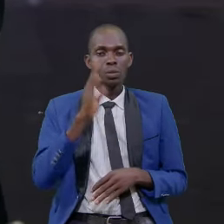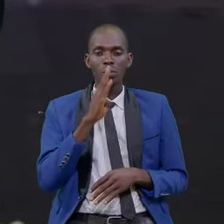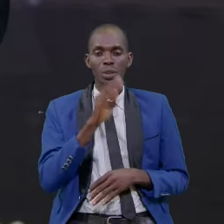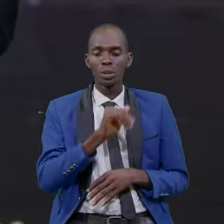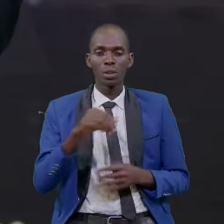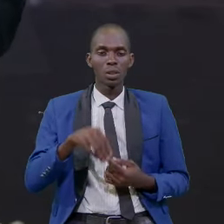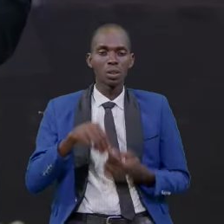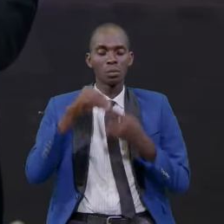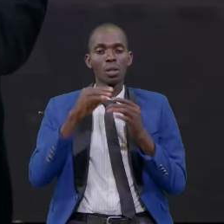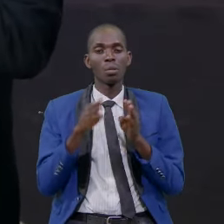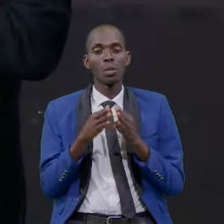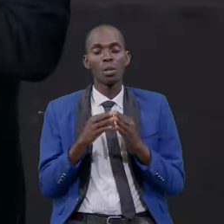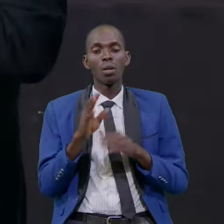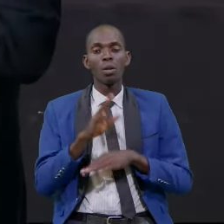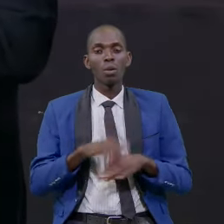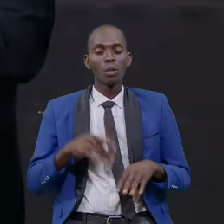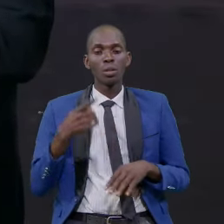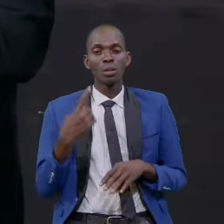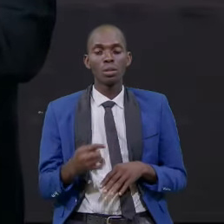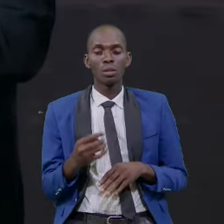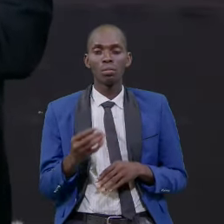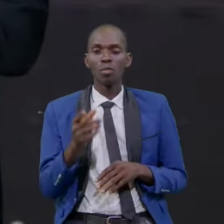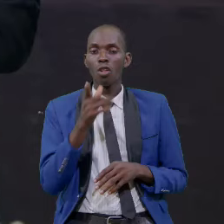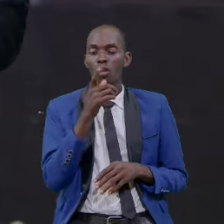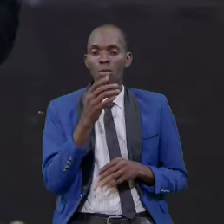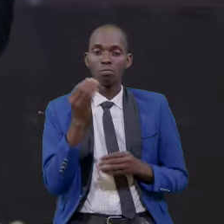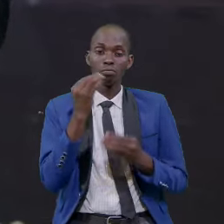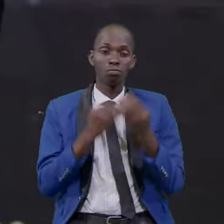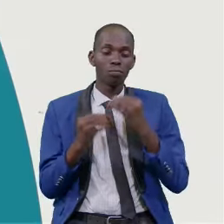called Lunch Hour with Jesus